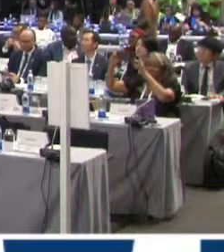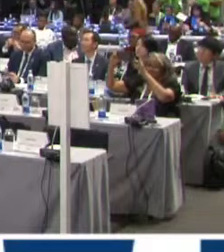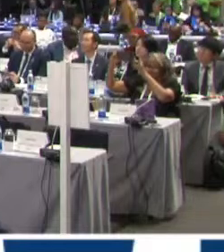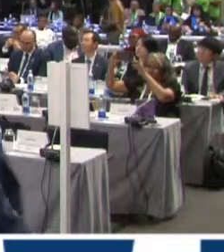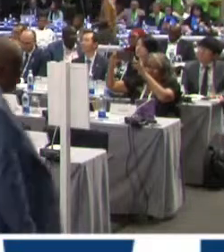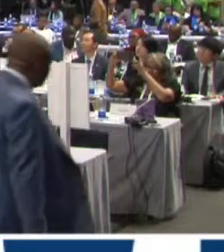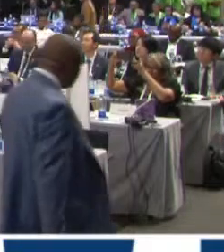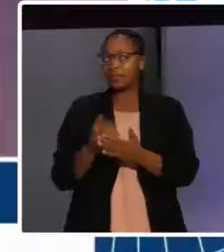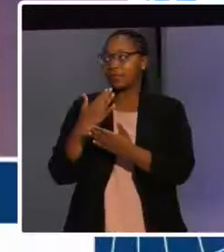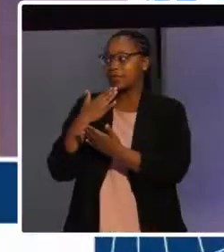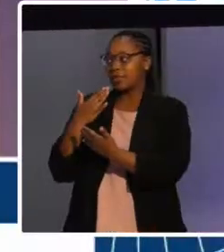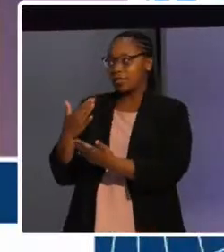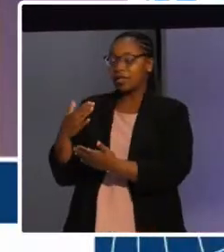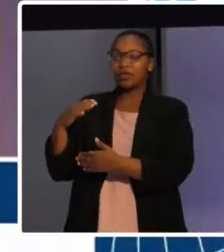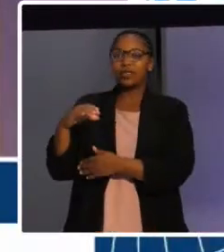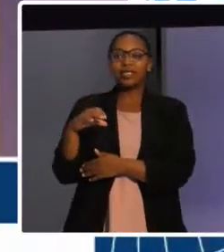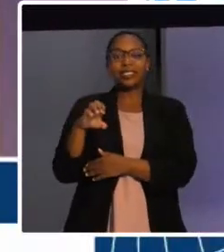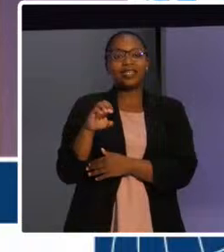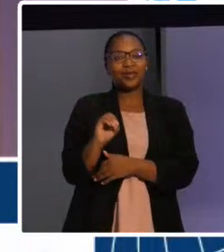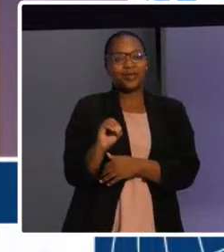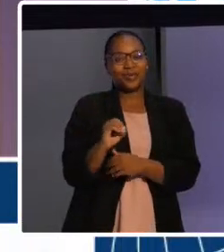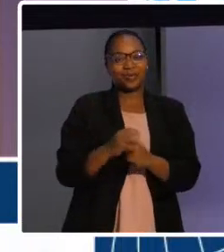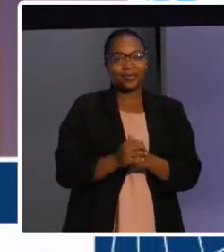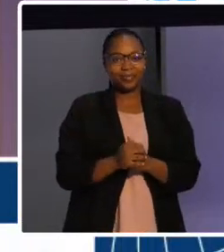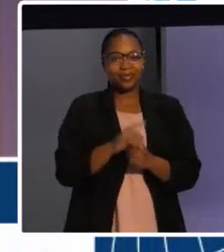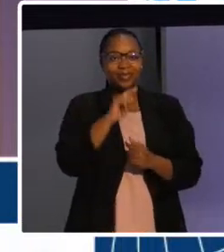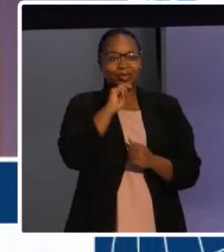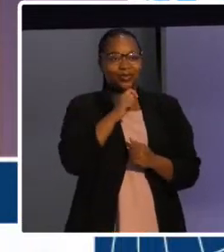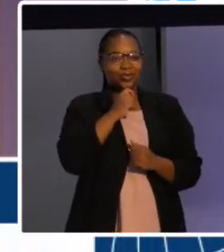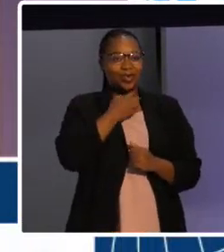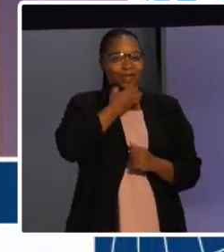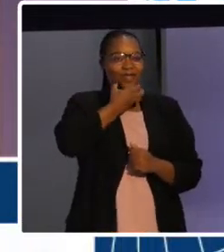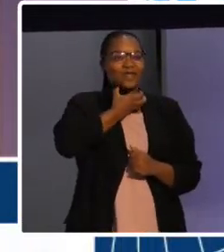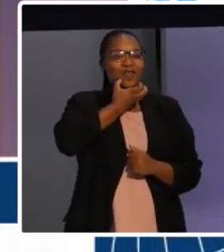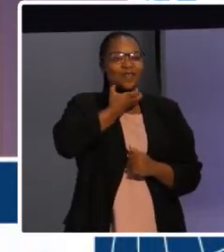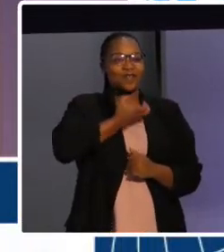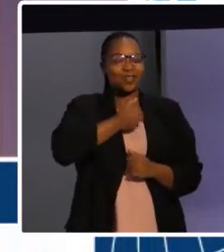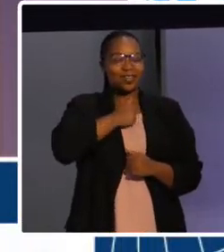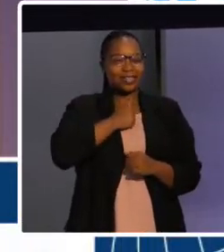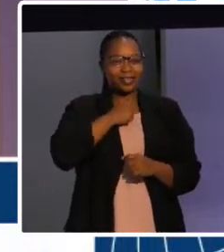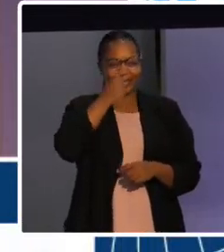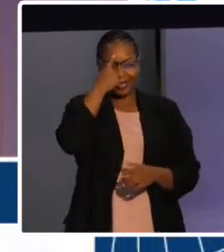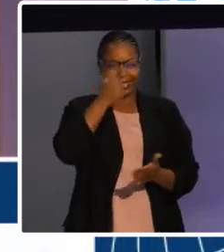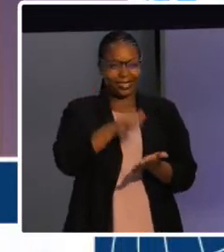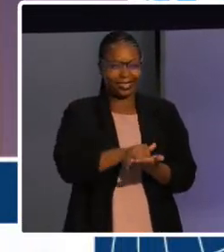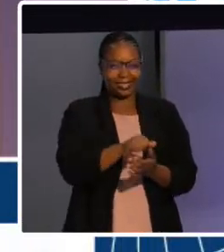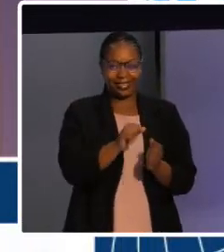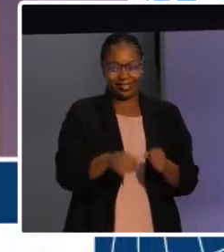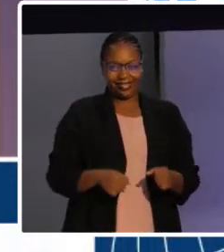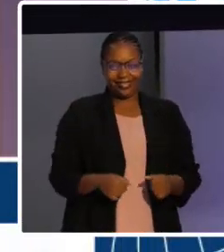Thank you, CEO. It's a very determined frog I've got in my throat.